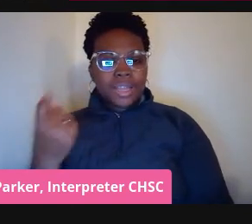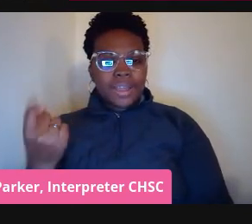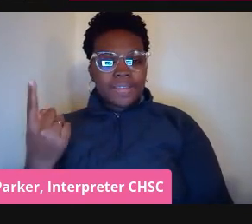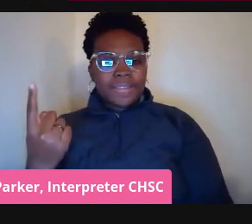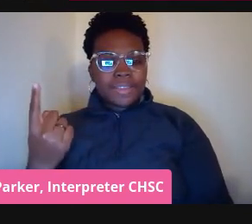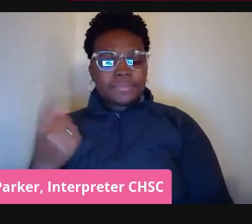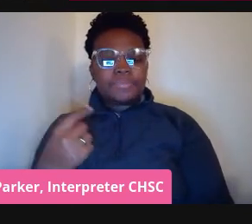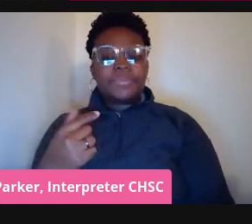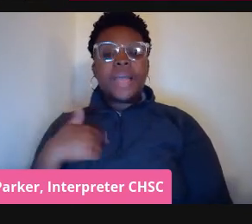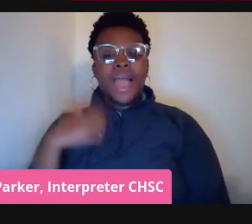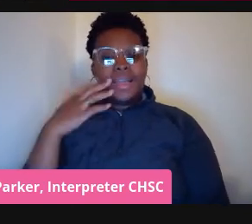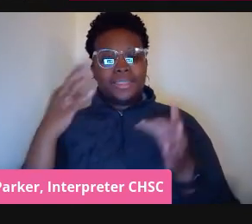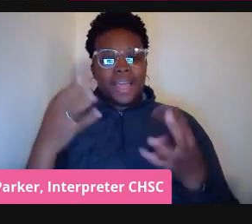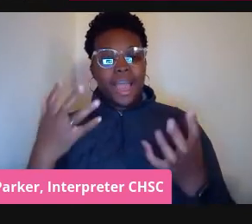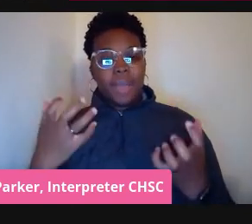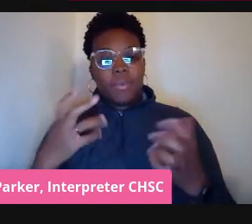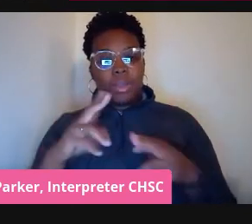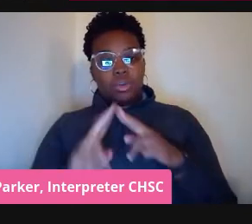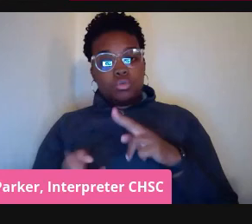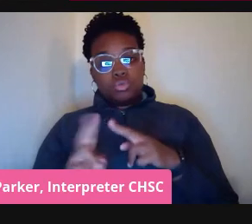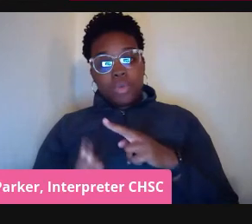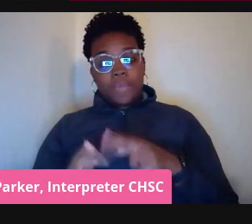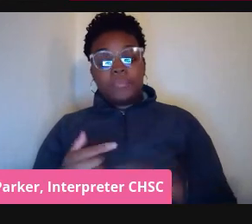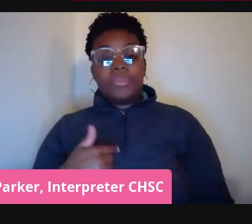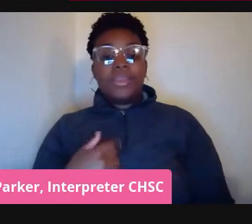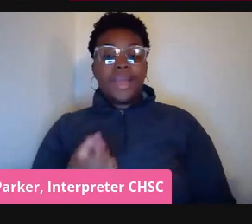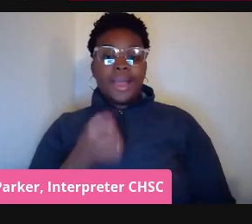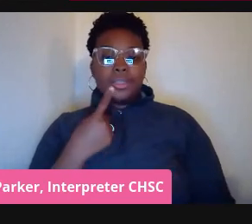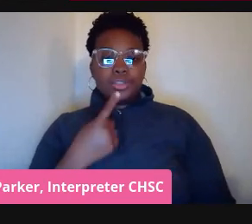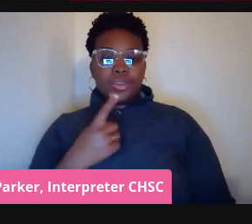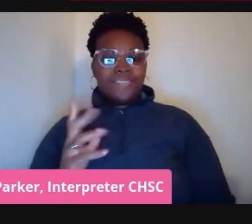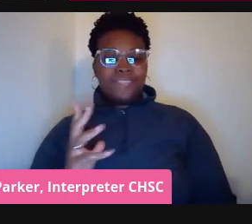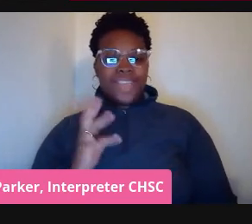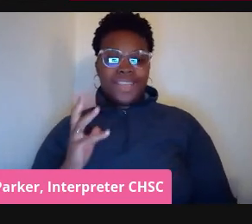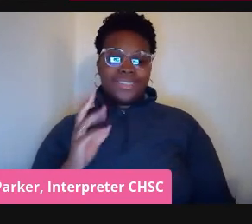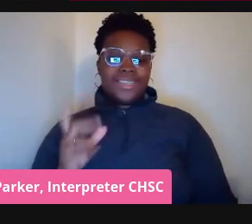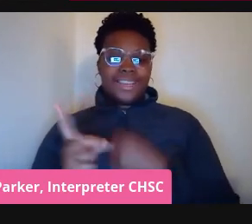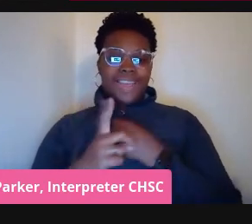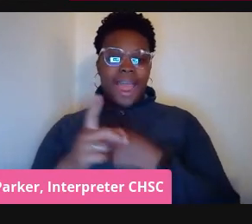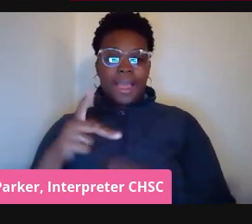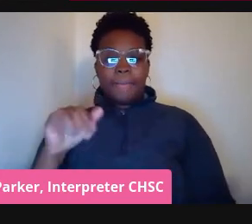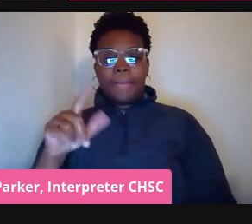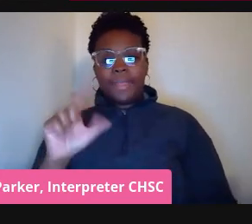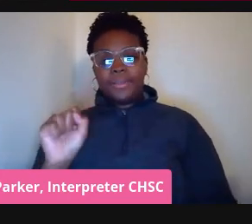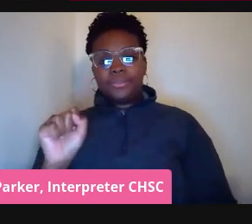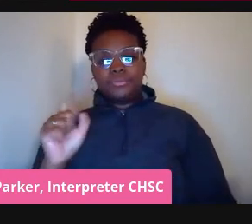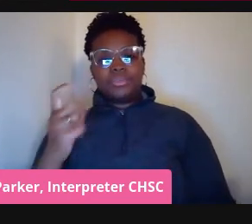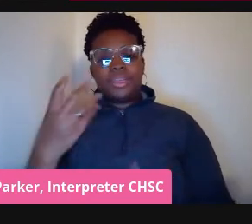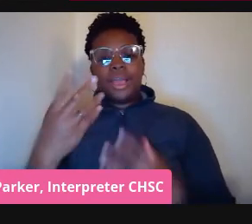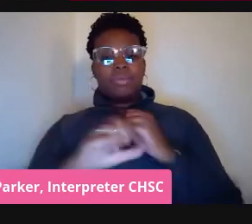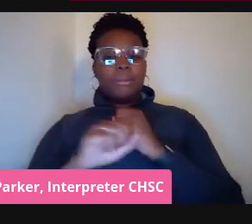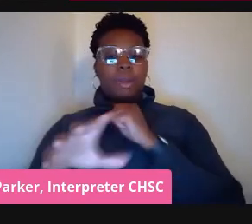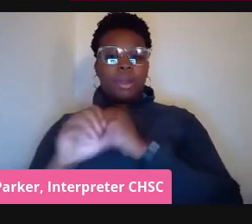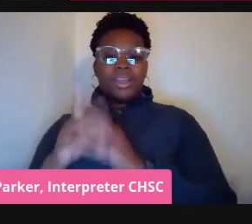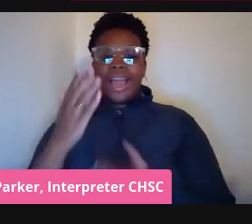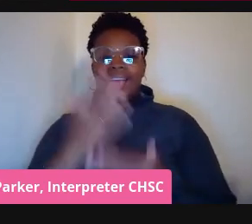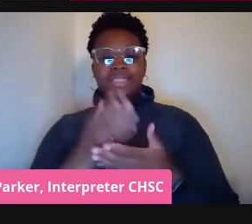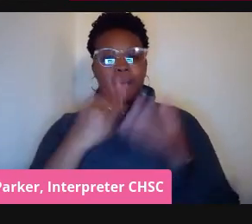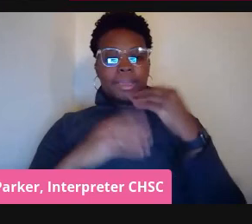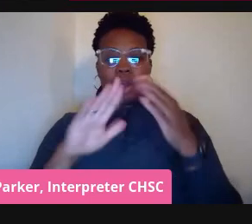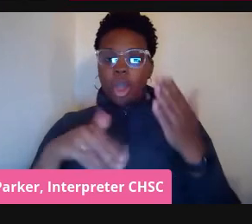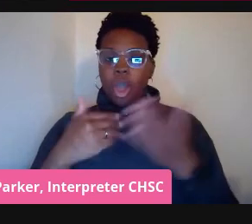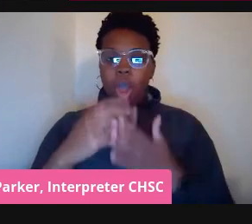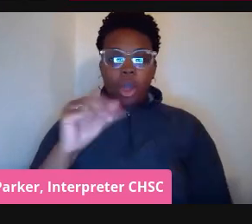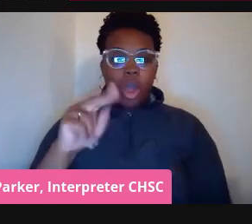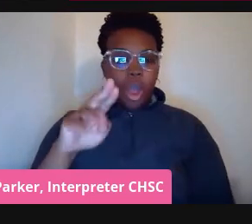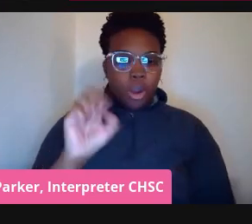I decided I wanted to lose weight, so I took some of these fancy diet pills on the market. I stopped eating all carbs. I ate